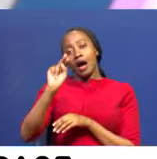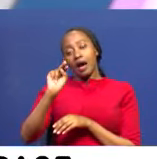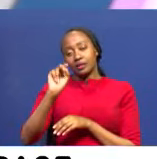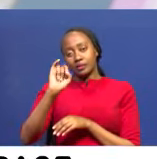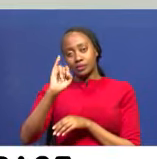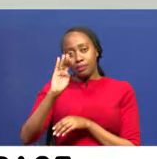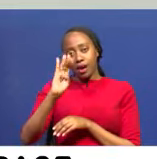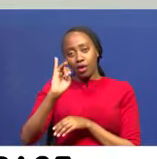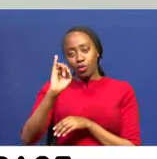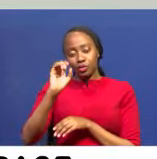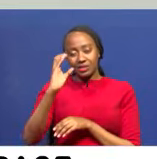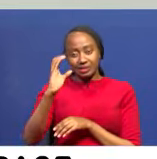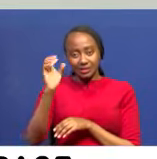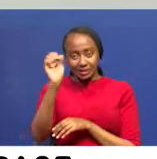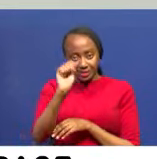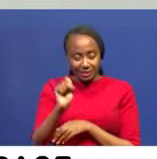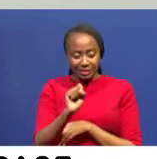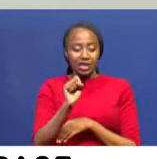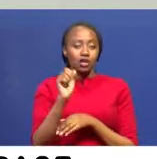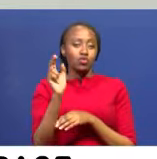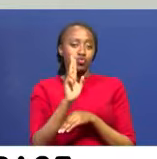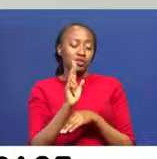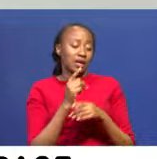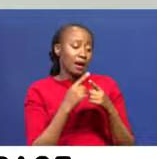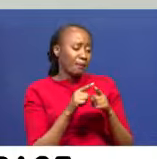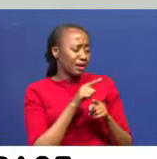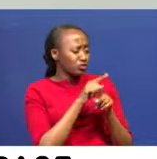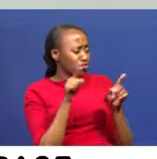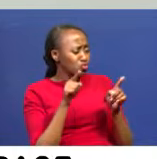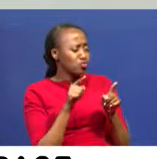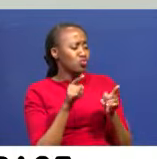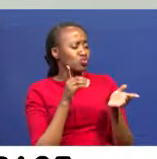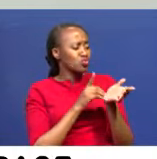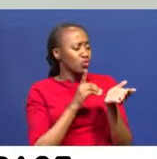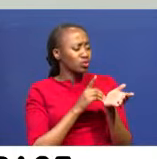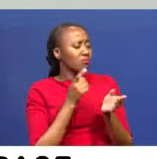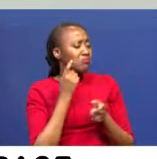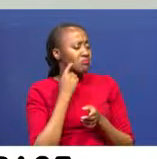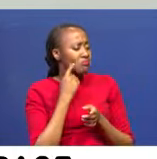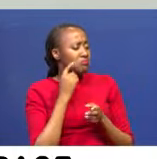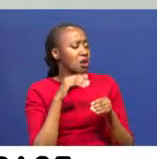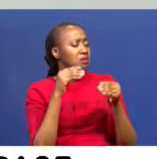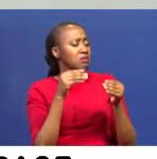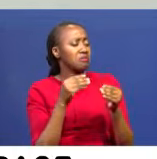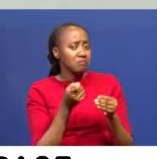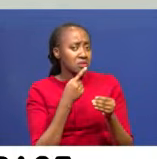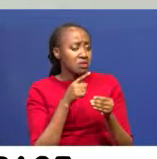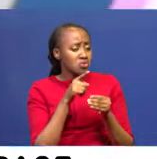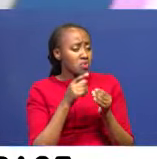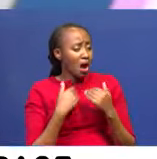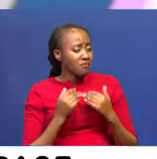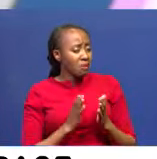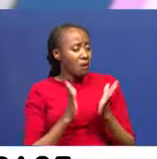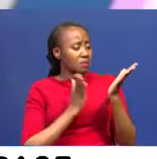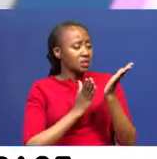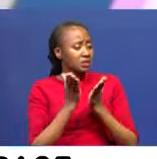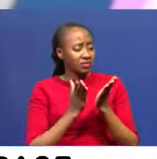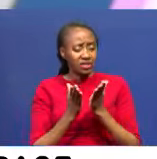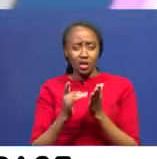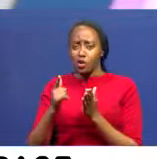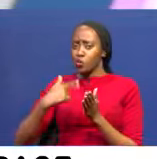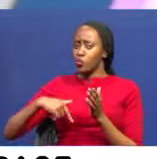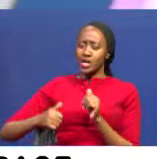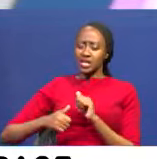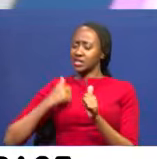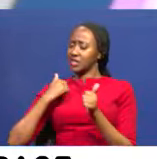Yes. And do you feel as pharmacists that you play a critical role within the public health service? Yes, we do. And even we reject a